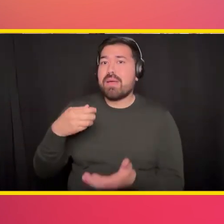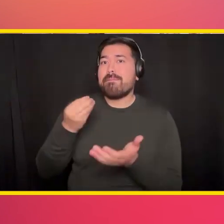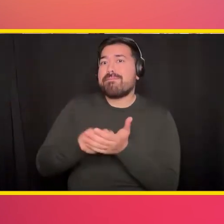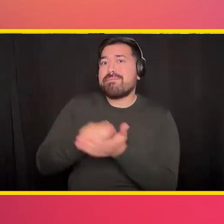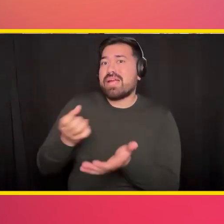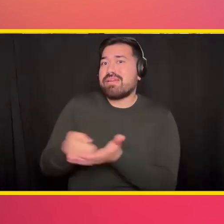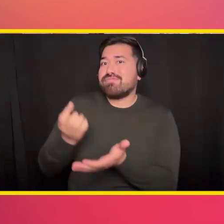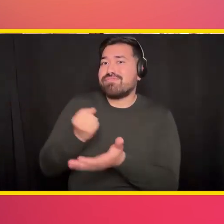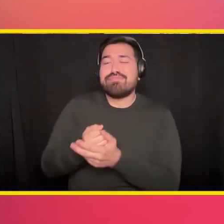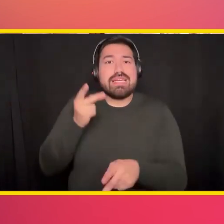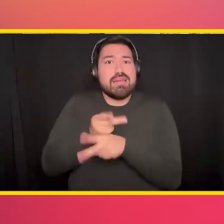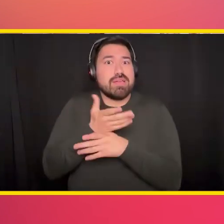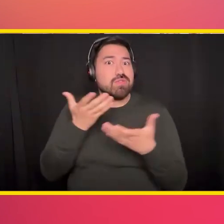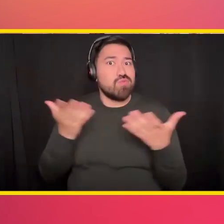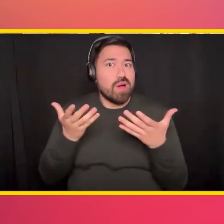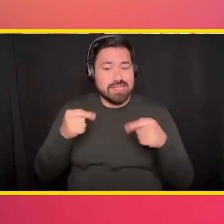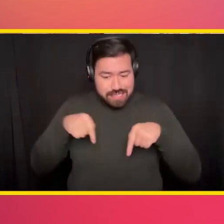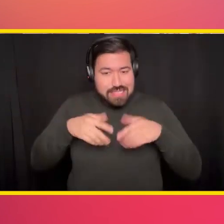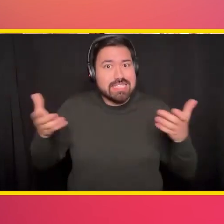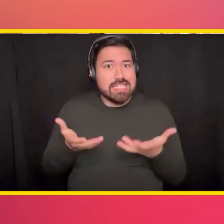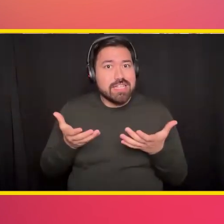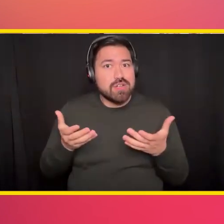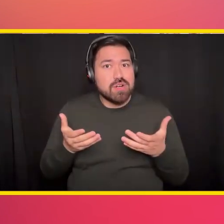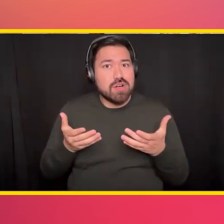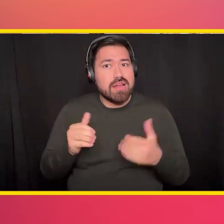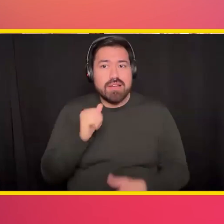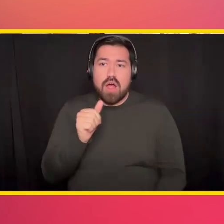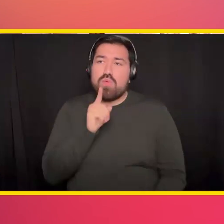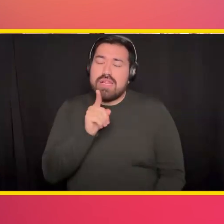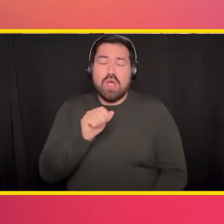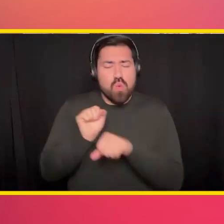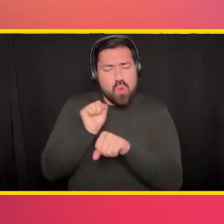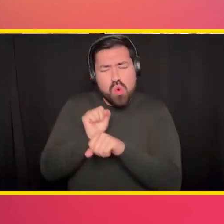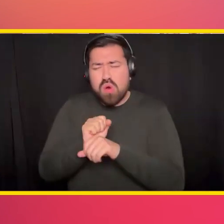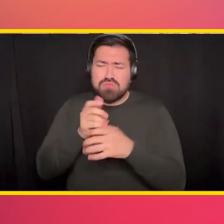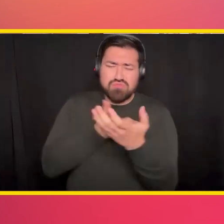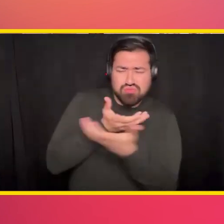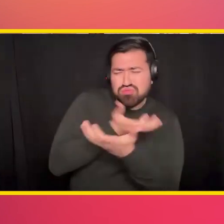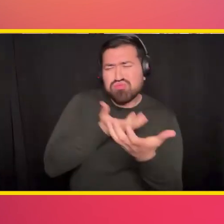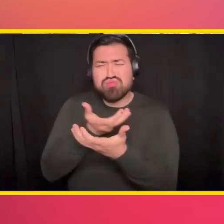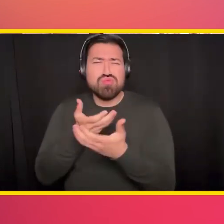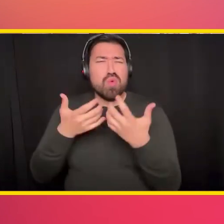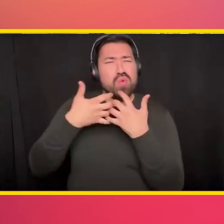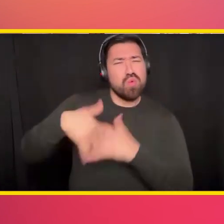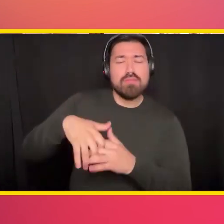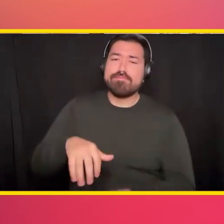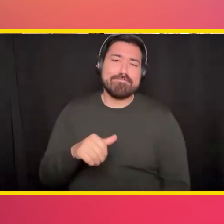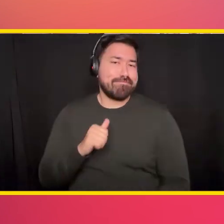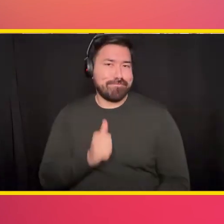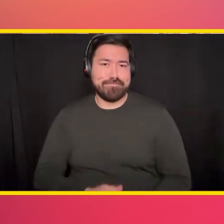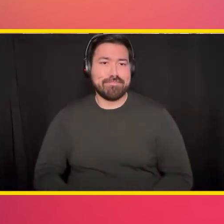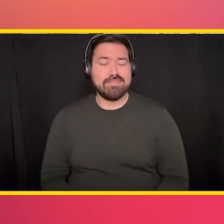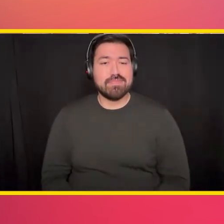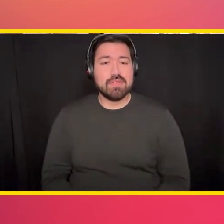by keeping us here instead of us working towards being here. But we should be able